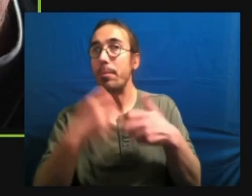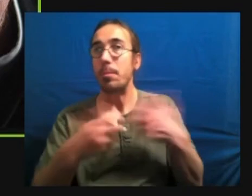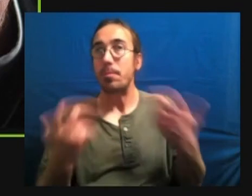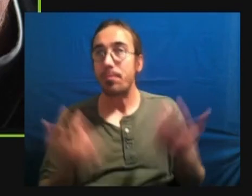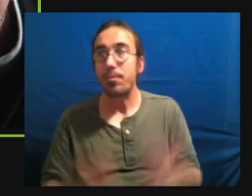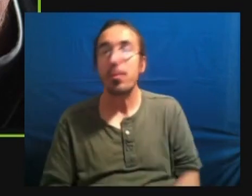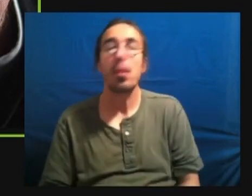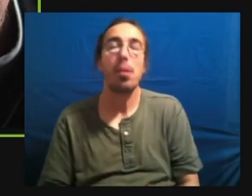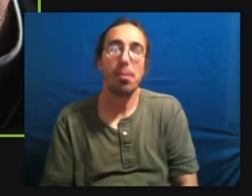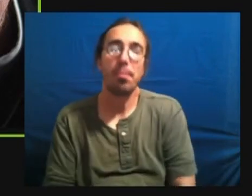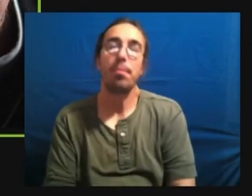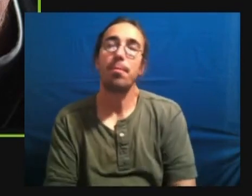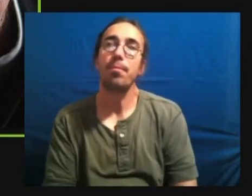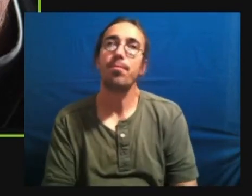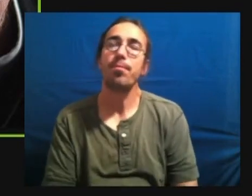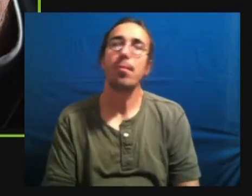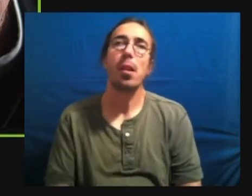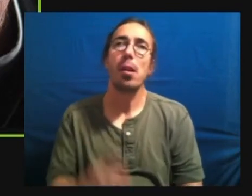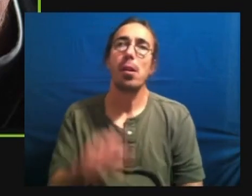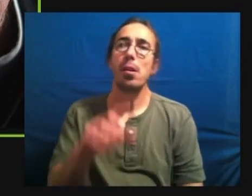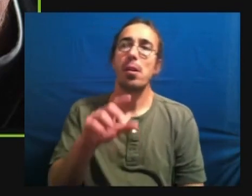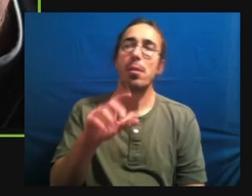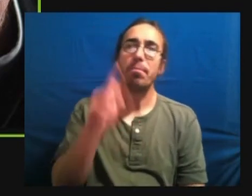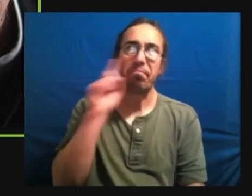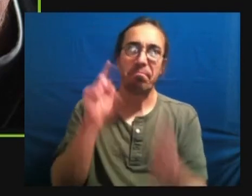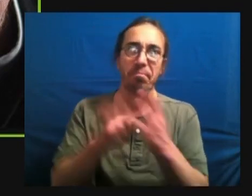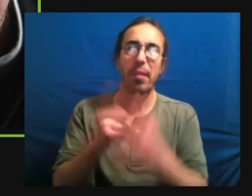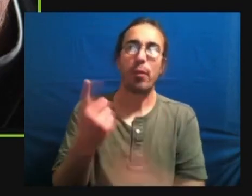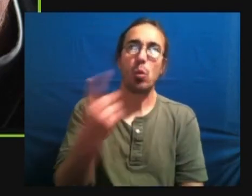Tara, we have a question. Okay.